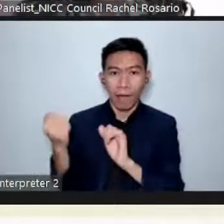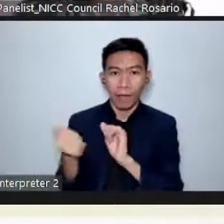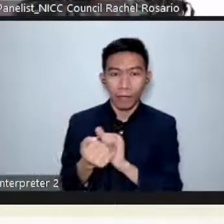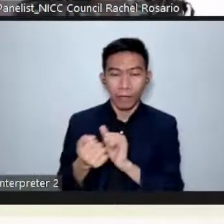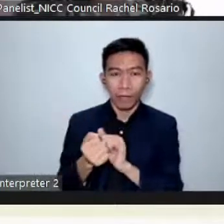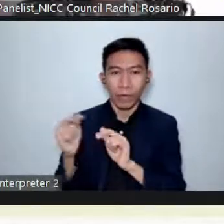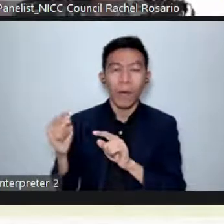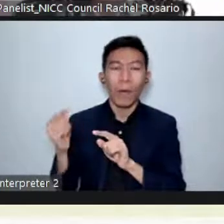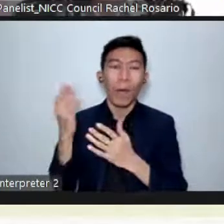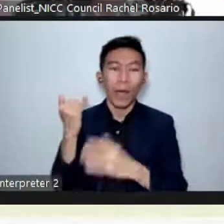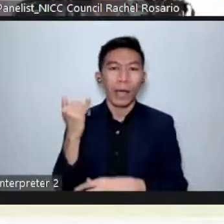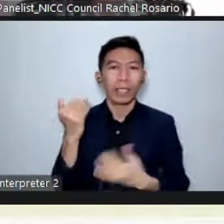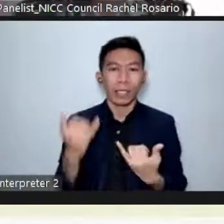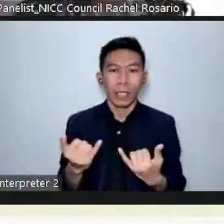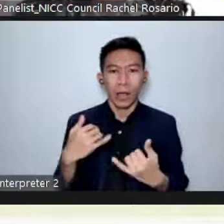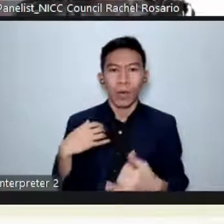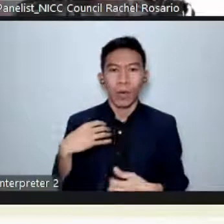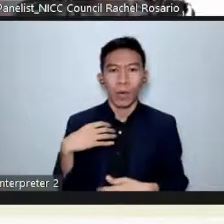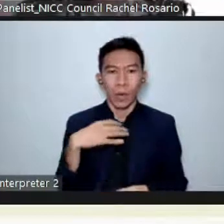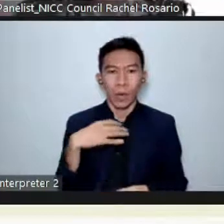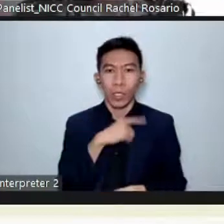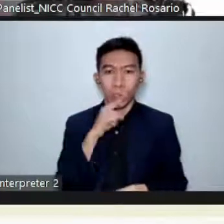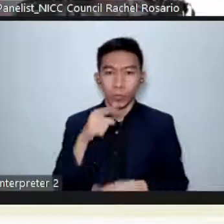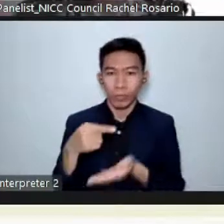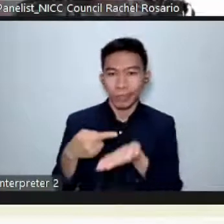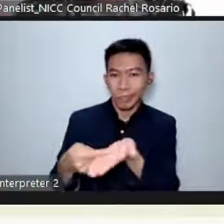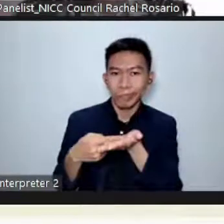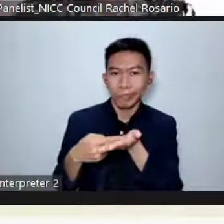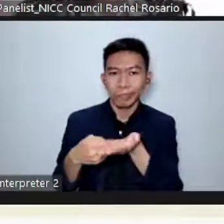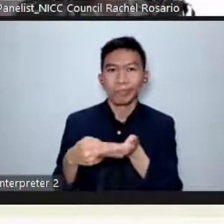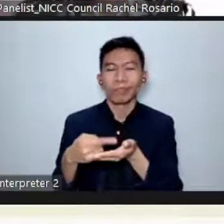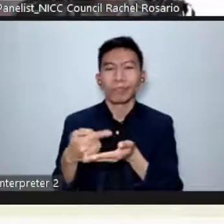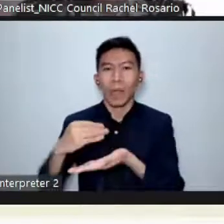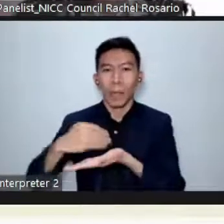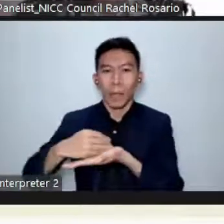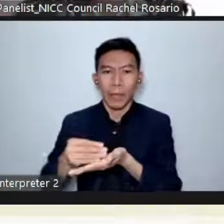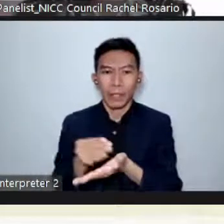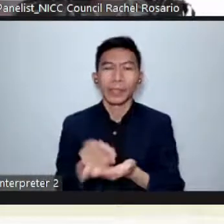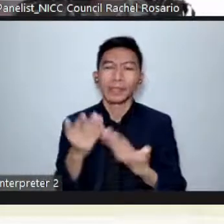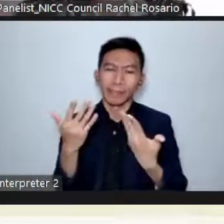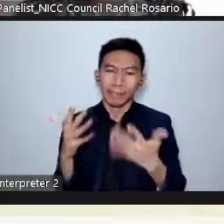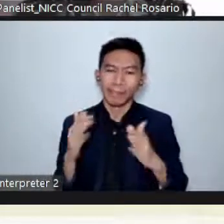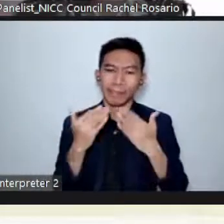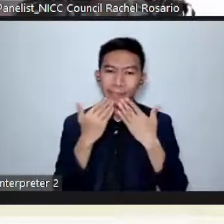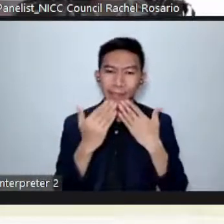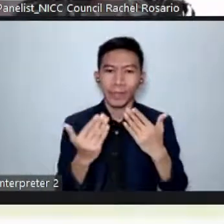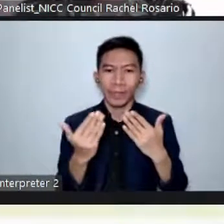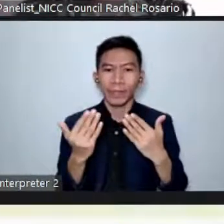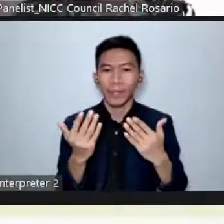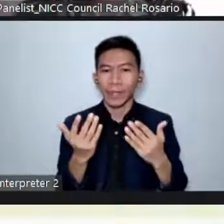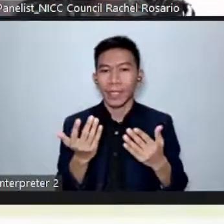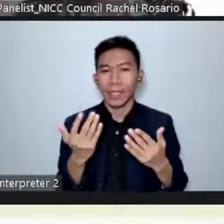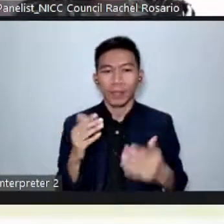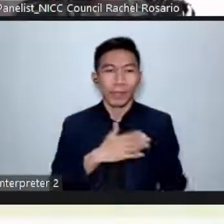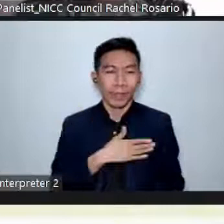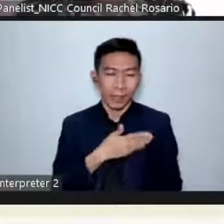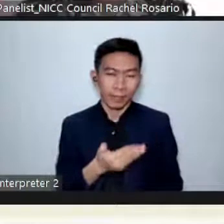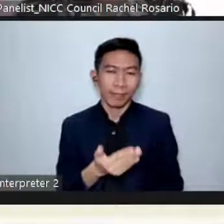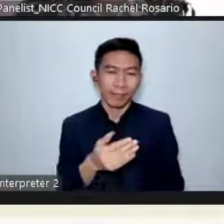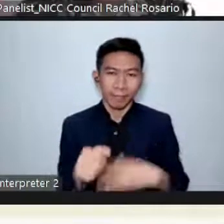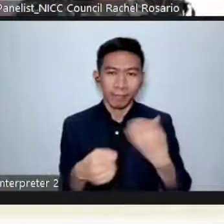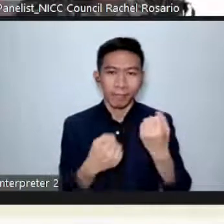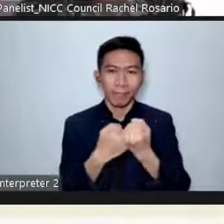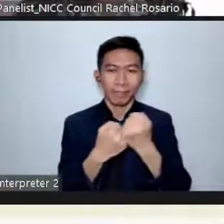the process of budget deliberations. So yun po, ma'am. Thank you. We give our commitment to helping